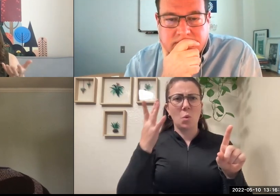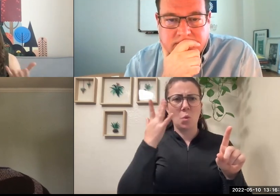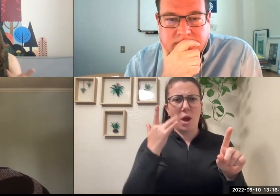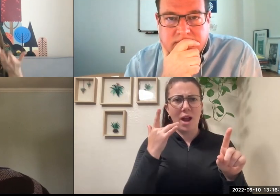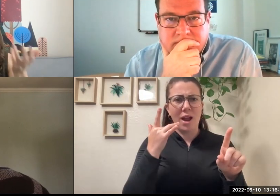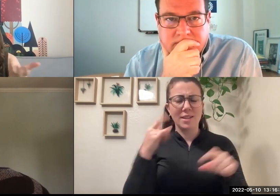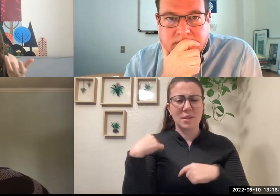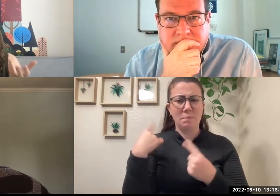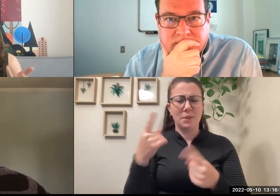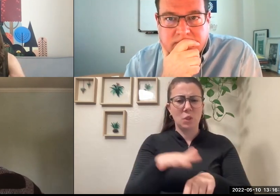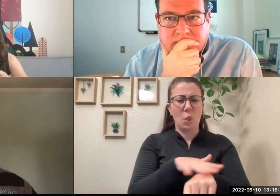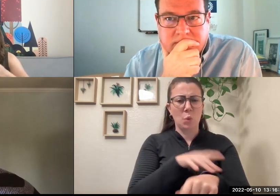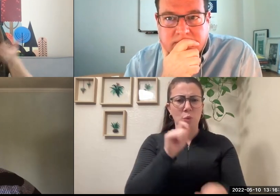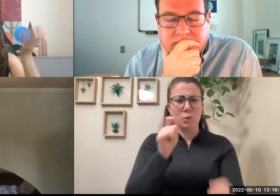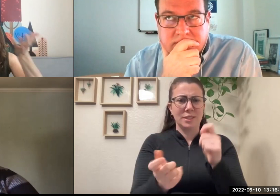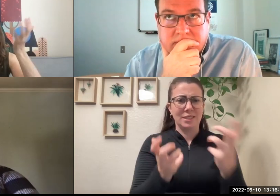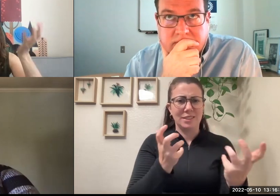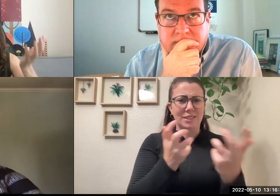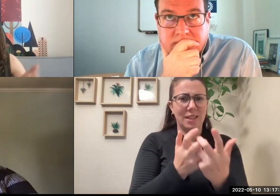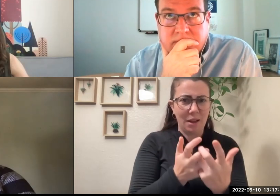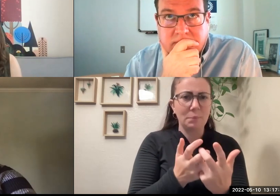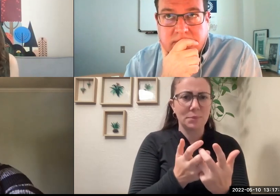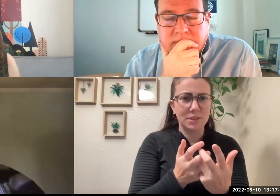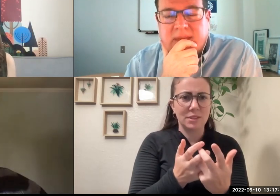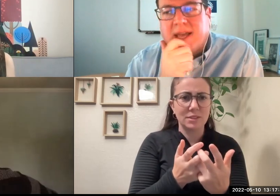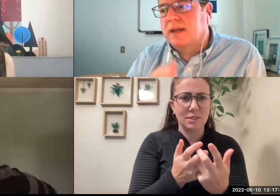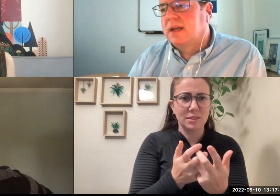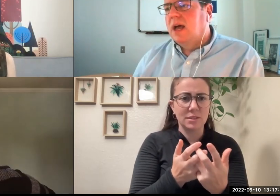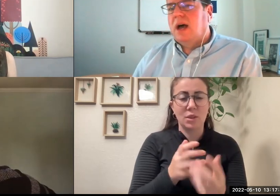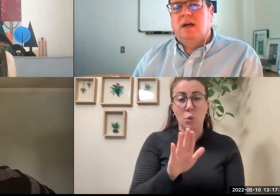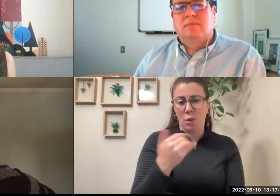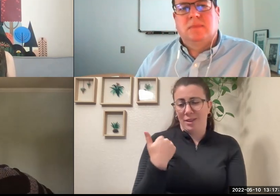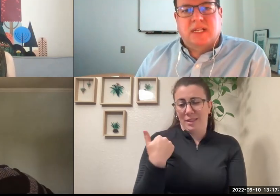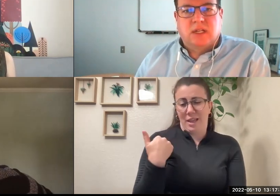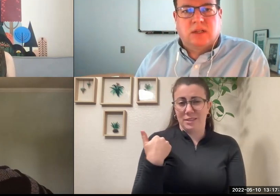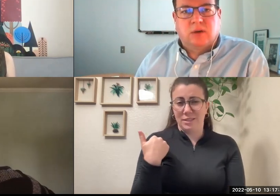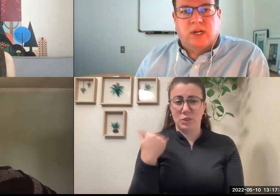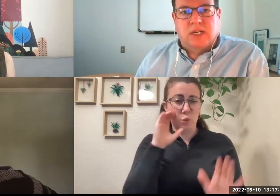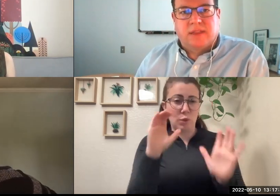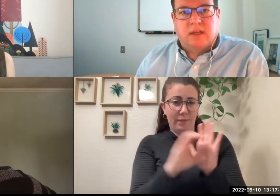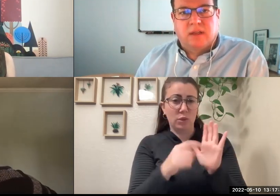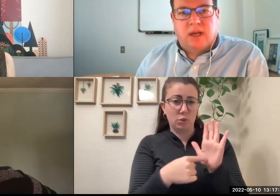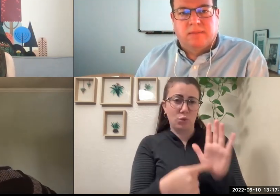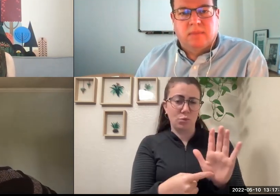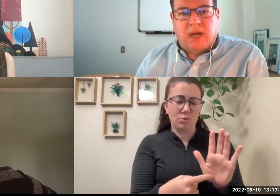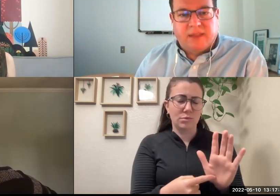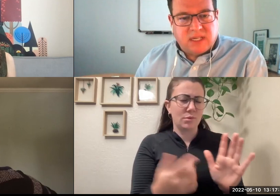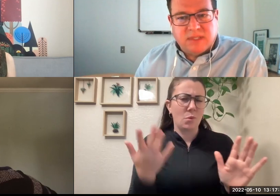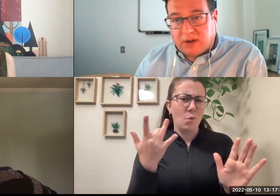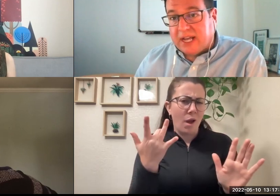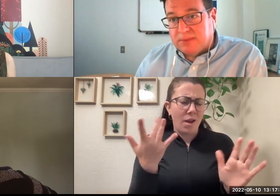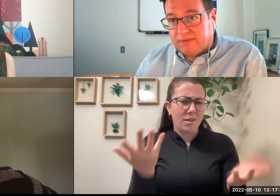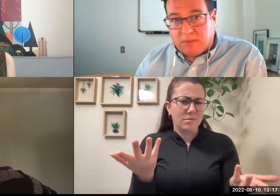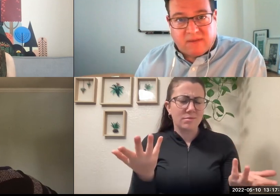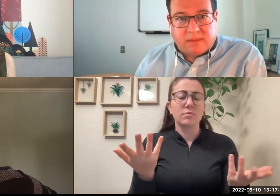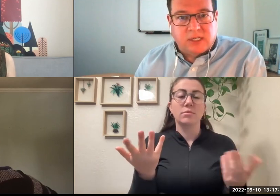last 50 years, as your last graphic really highlighted? Yeah, that's a good question. I think to some extent